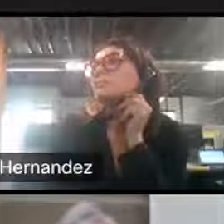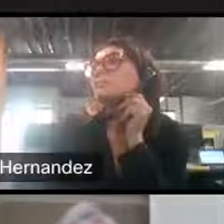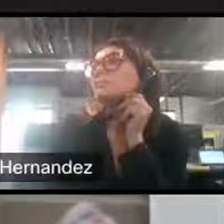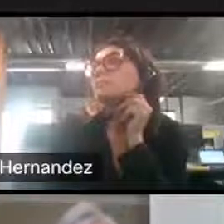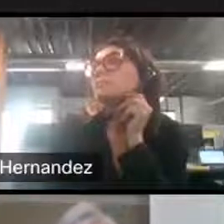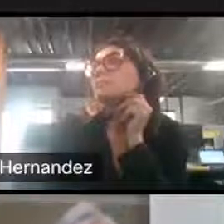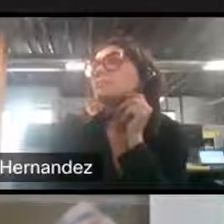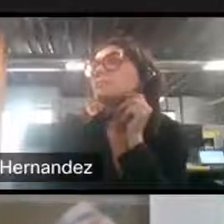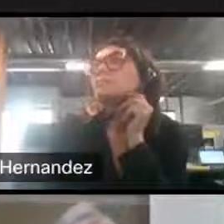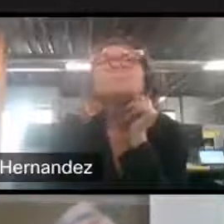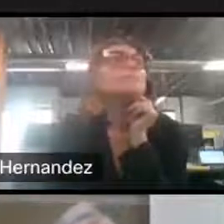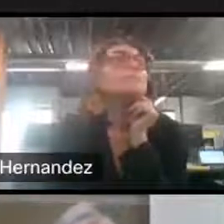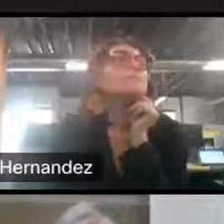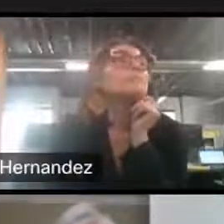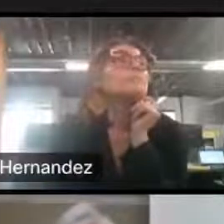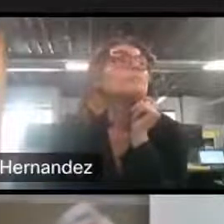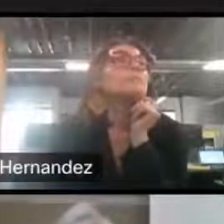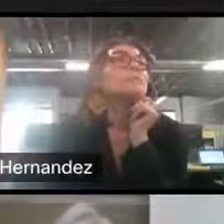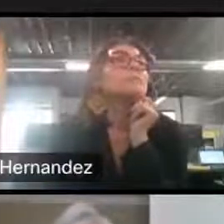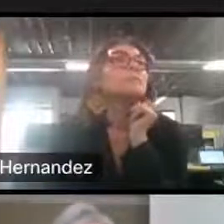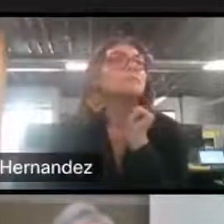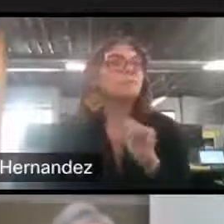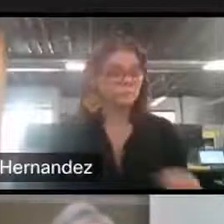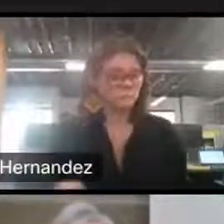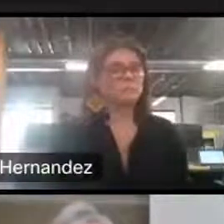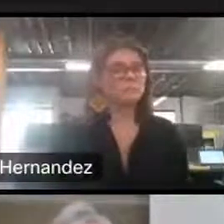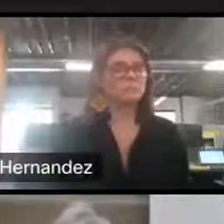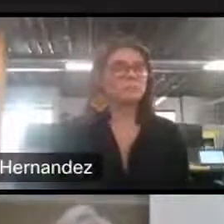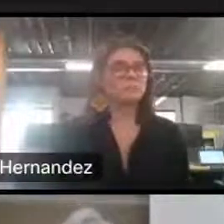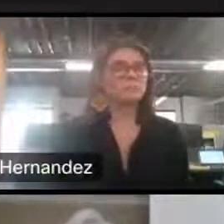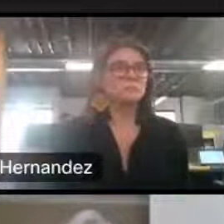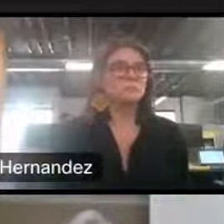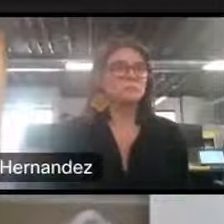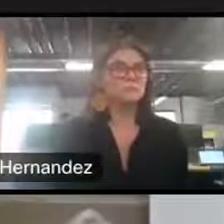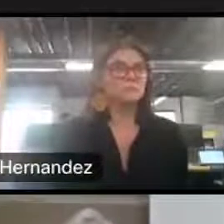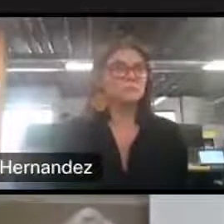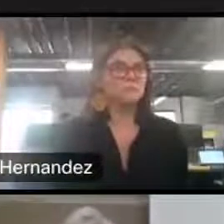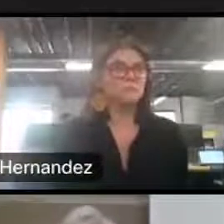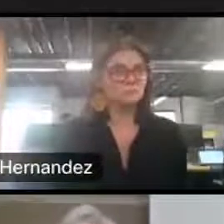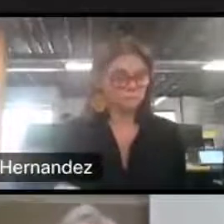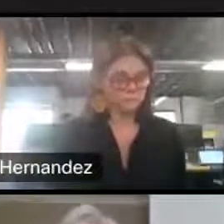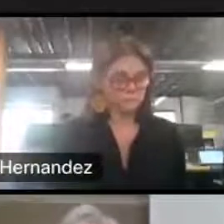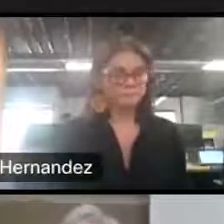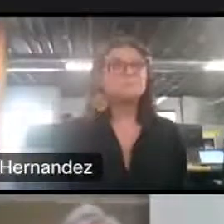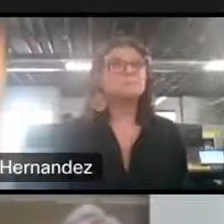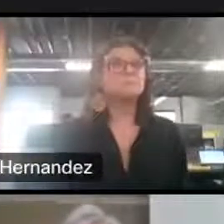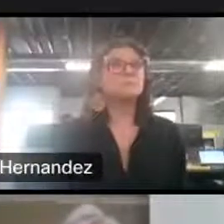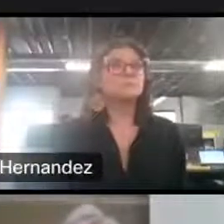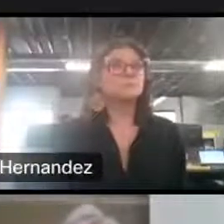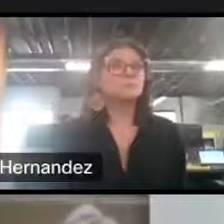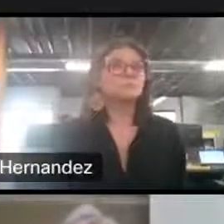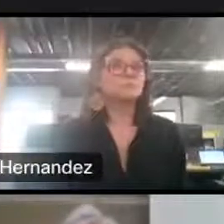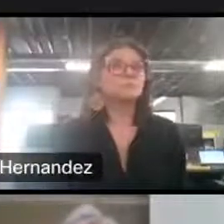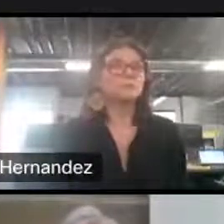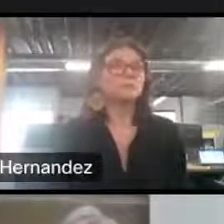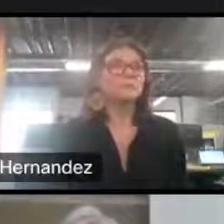interpreting agencies going into day programs and trainings, and we're processing purchase of services for